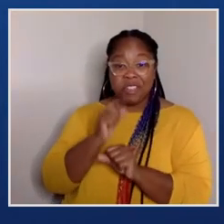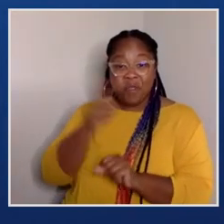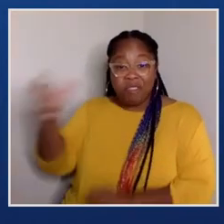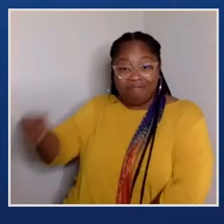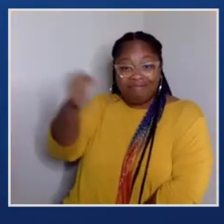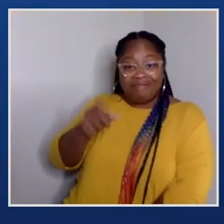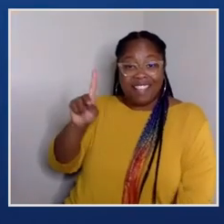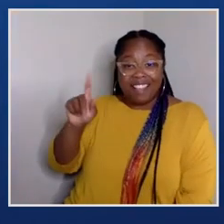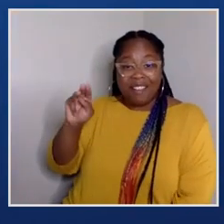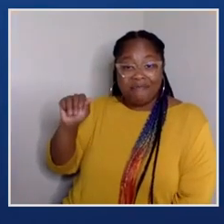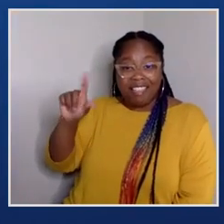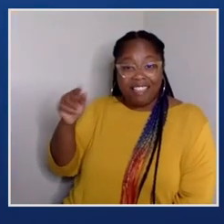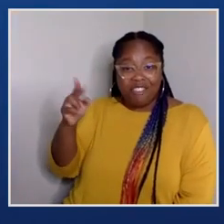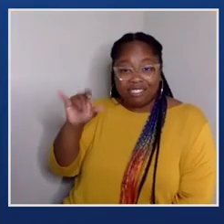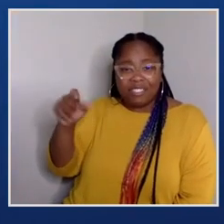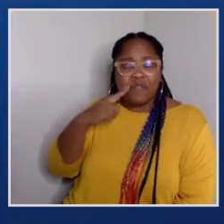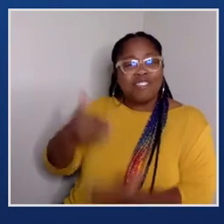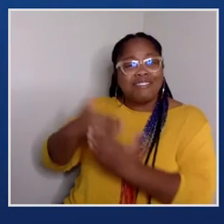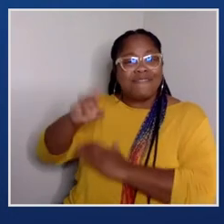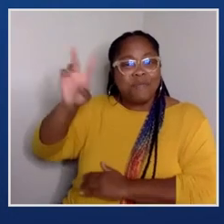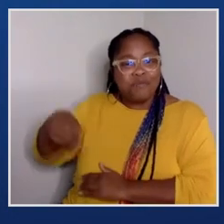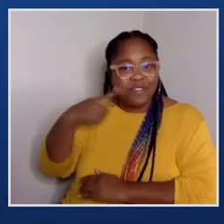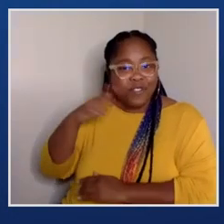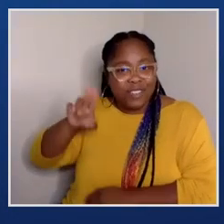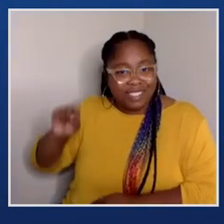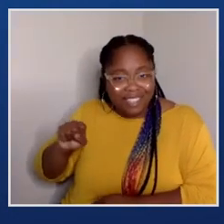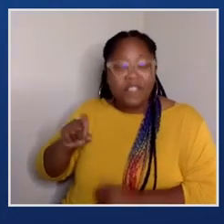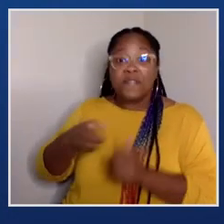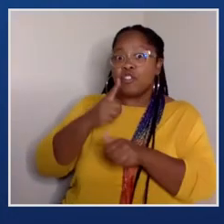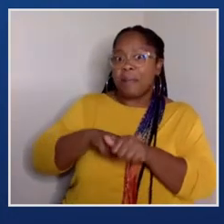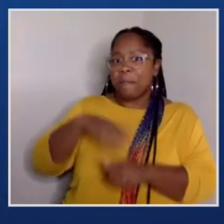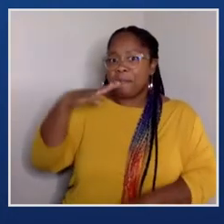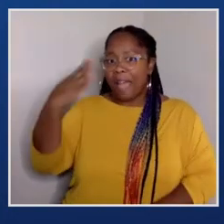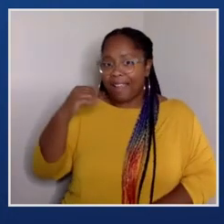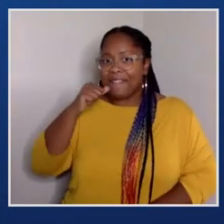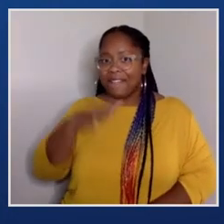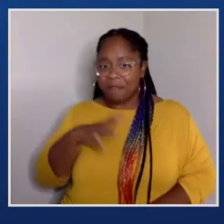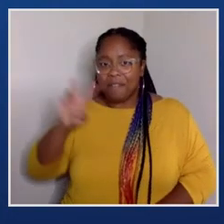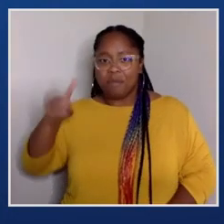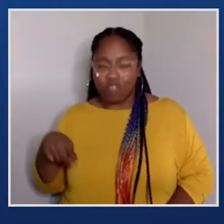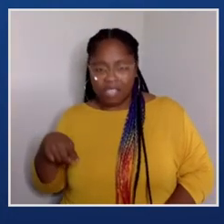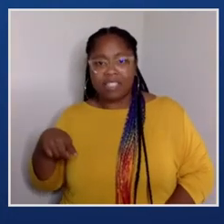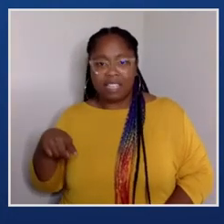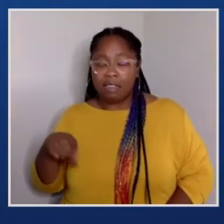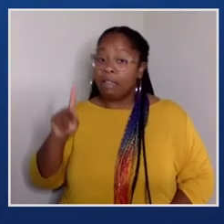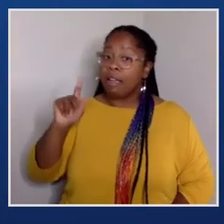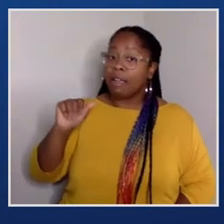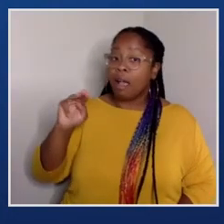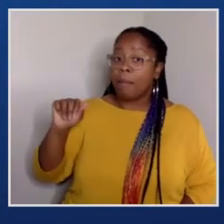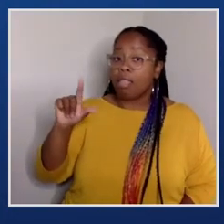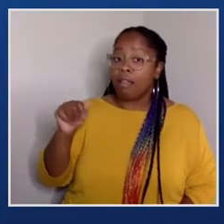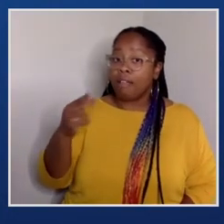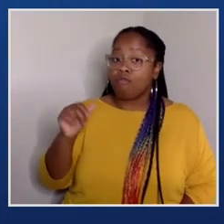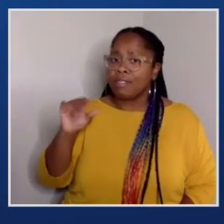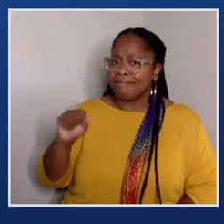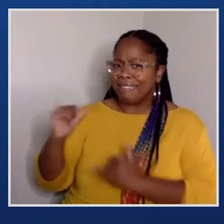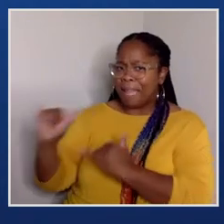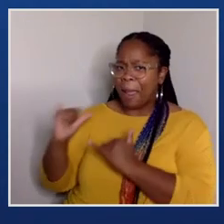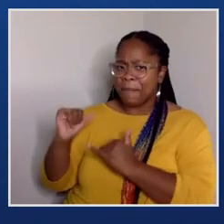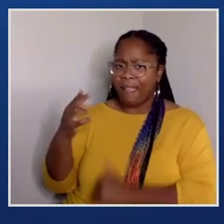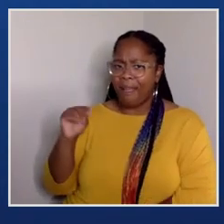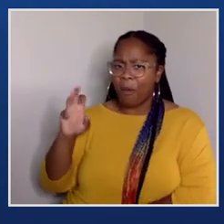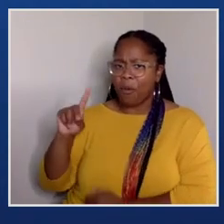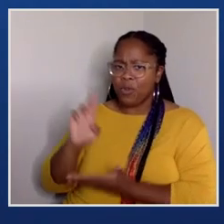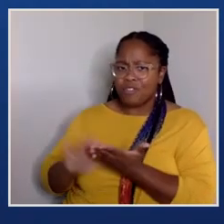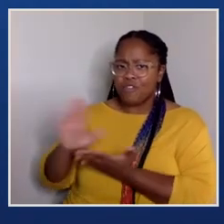next vice president of the United States and the first Black female vice president. Kamala Harris is also a Howard University graduate, and